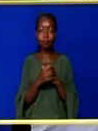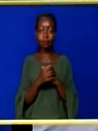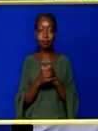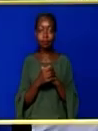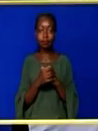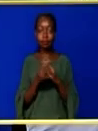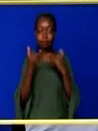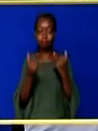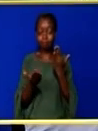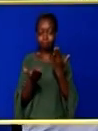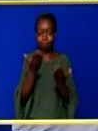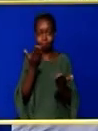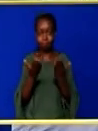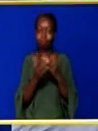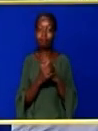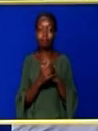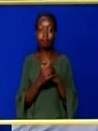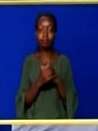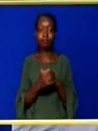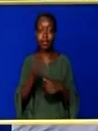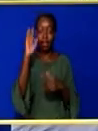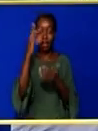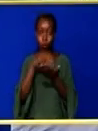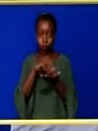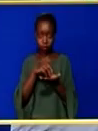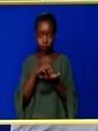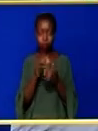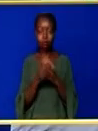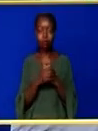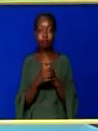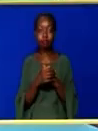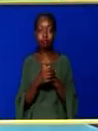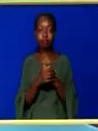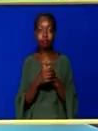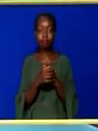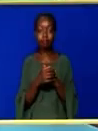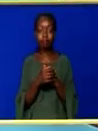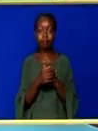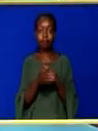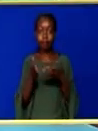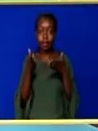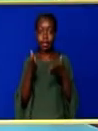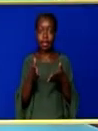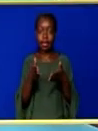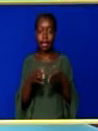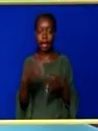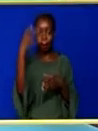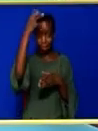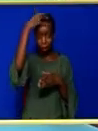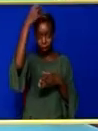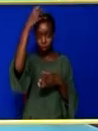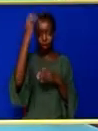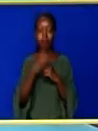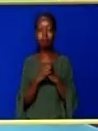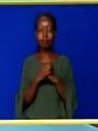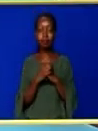it is 50-50. Let's go to the third condition. Yes. And here is now Miguna will apply.